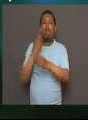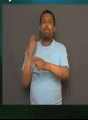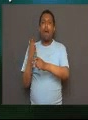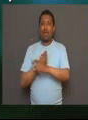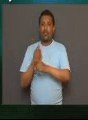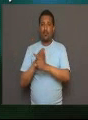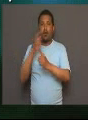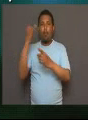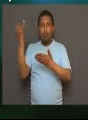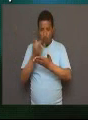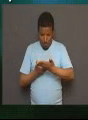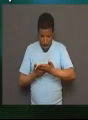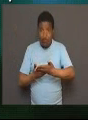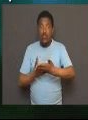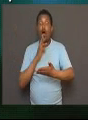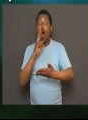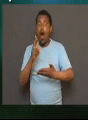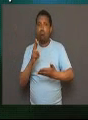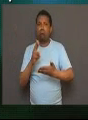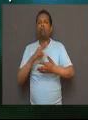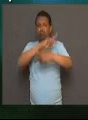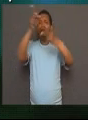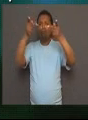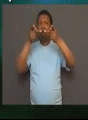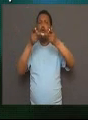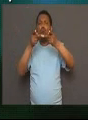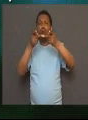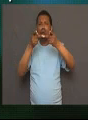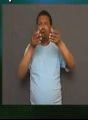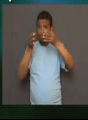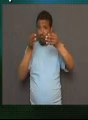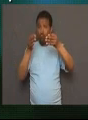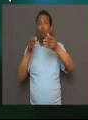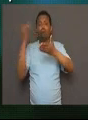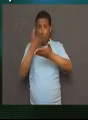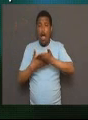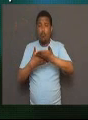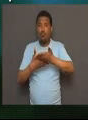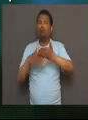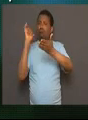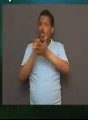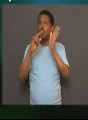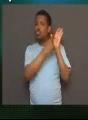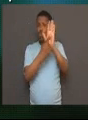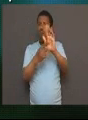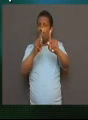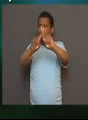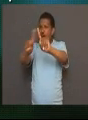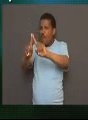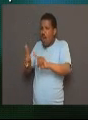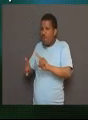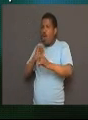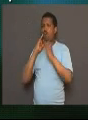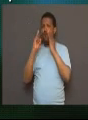General-purpose maps are topographic maps that show a variety of